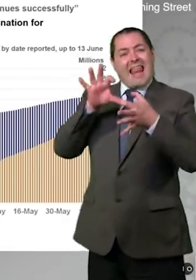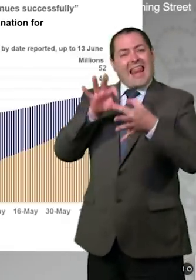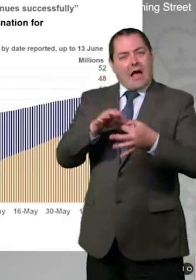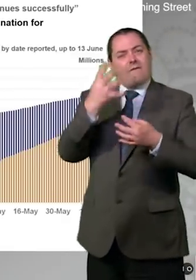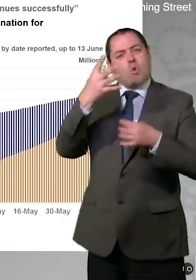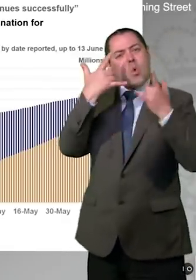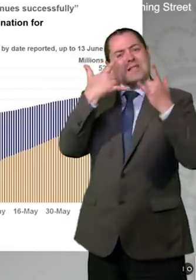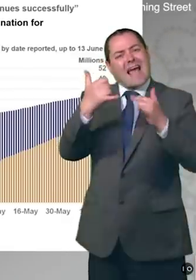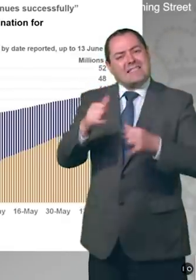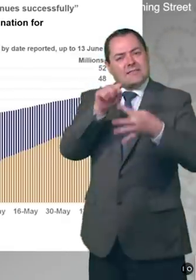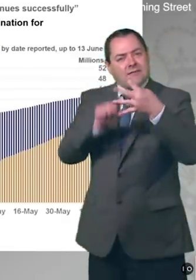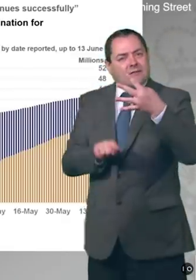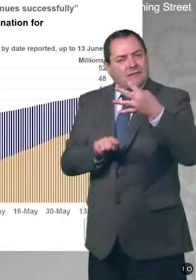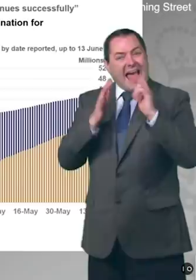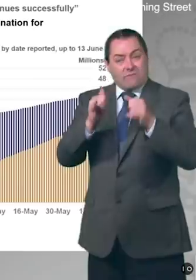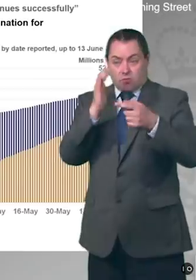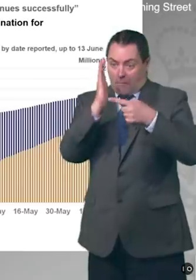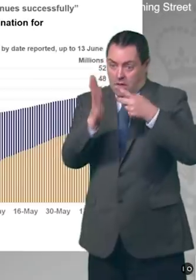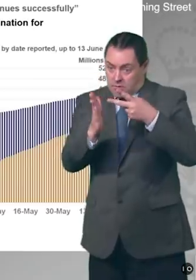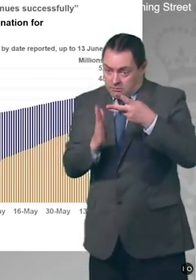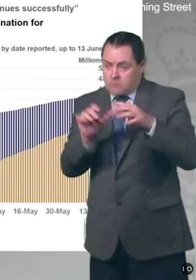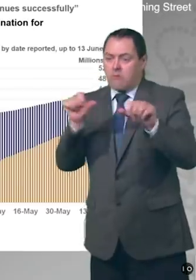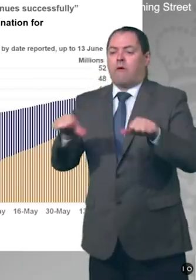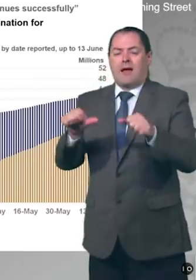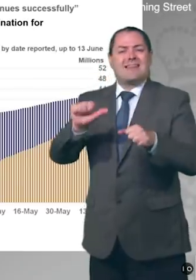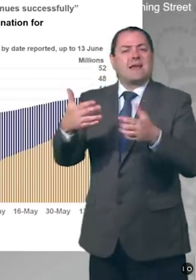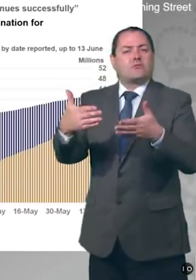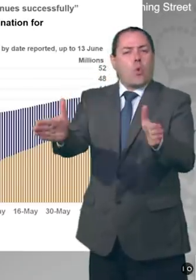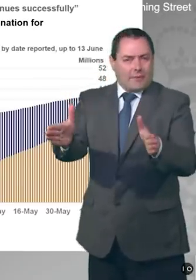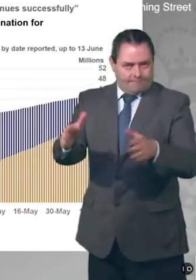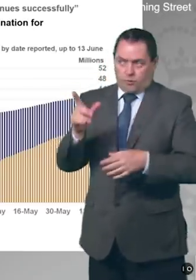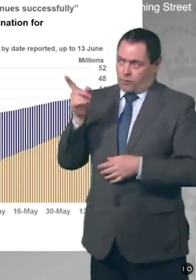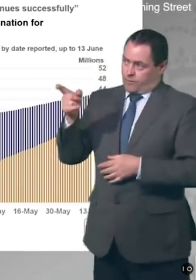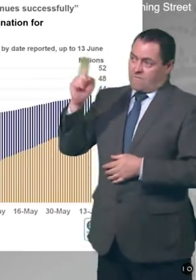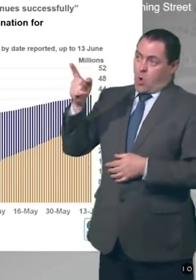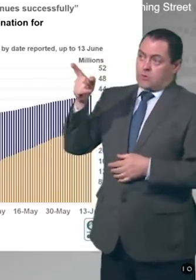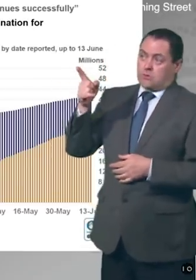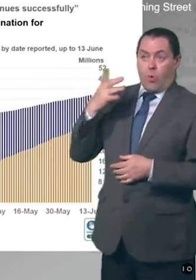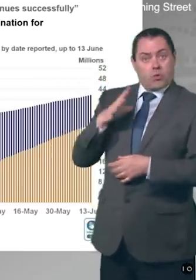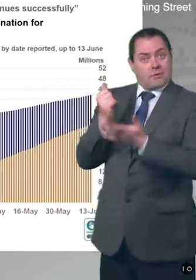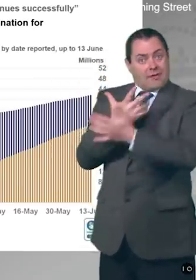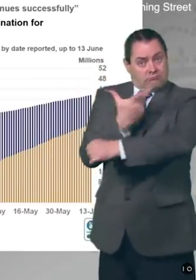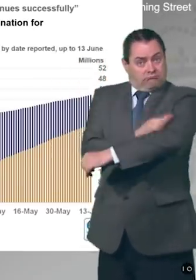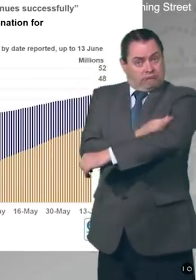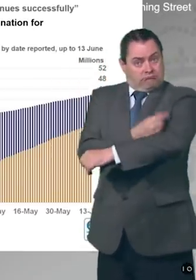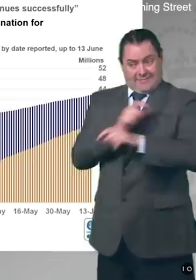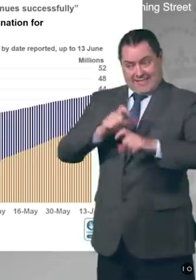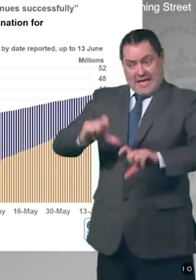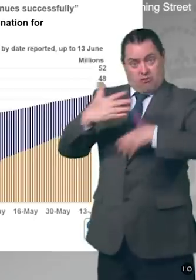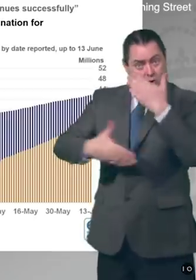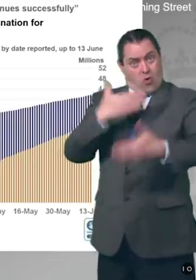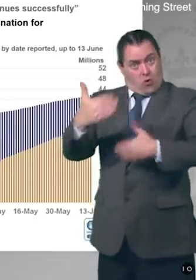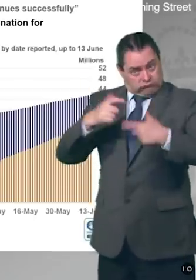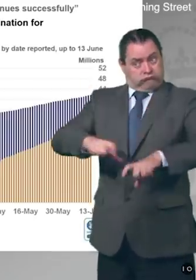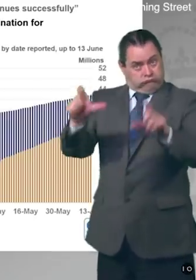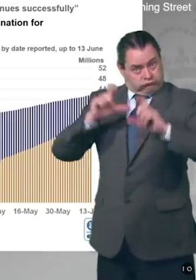at the beginning of the roadmap. The first test is that the vaccine deployment programme continues successfully. And I think everybody in